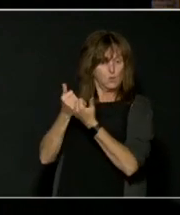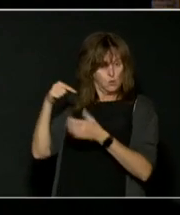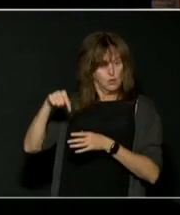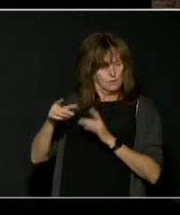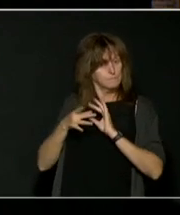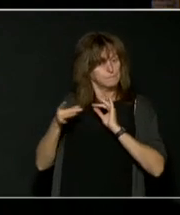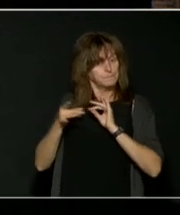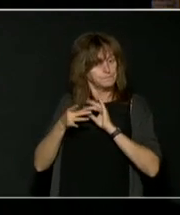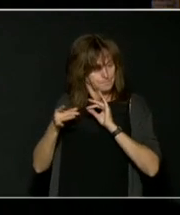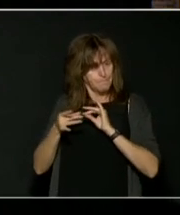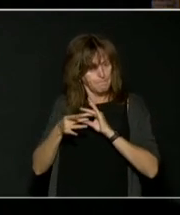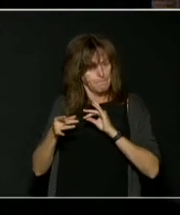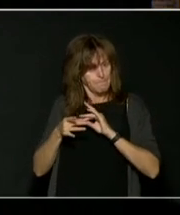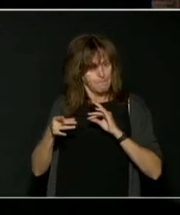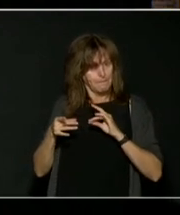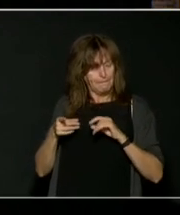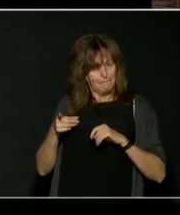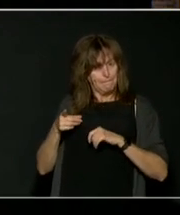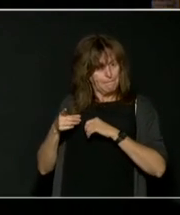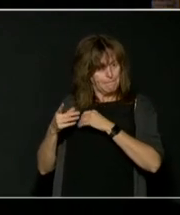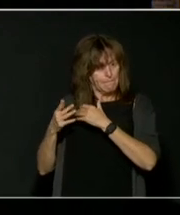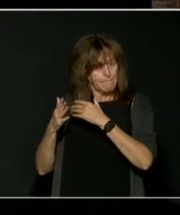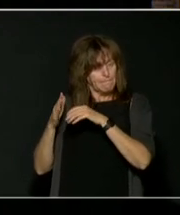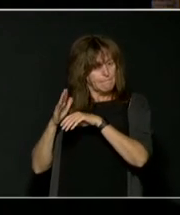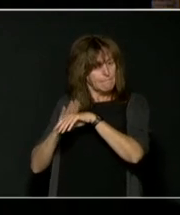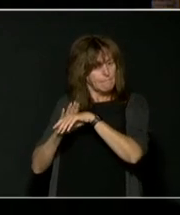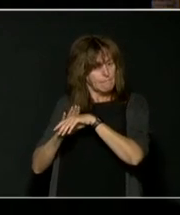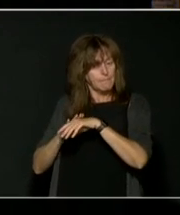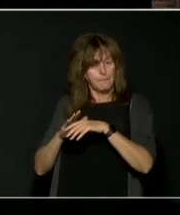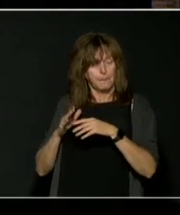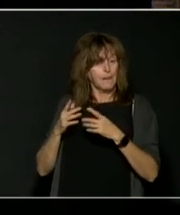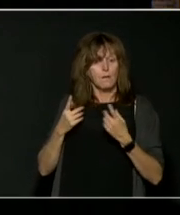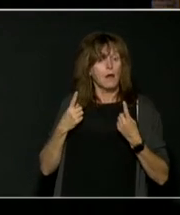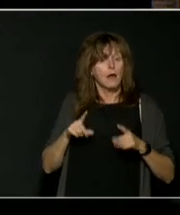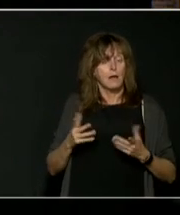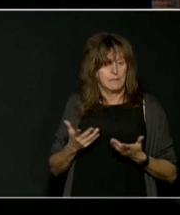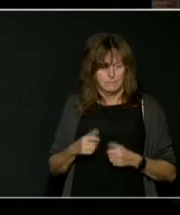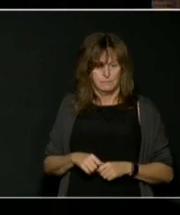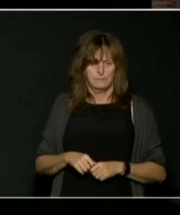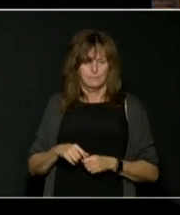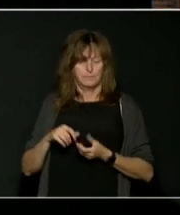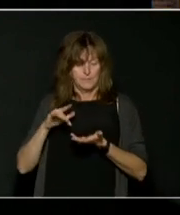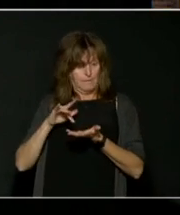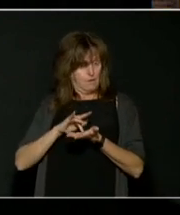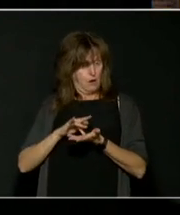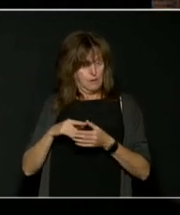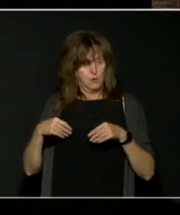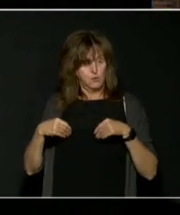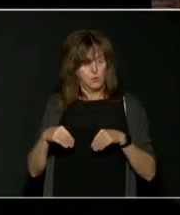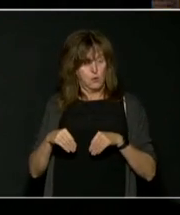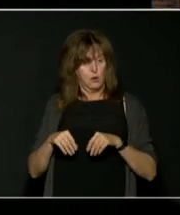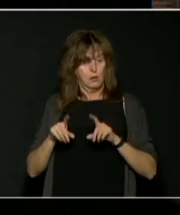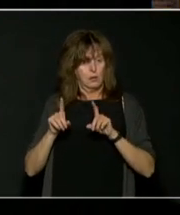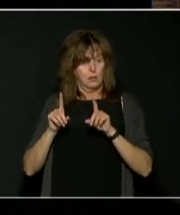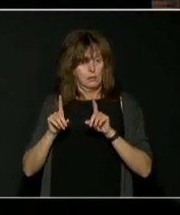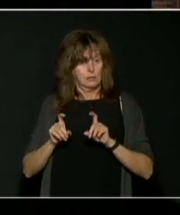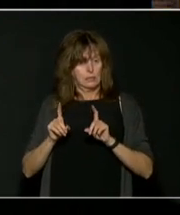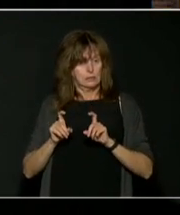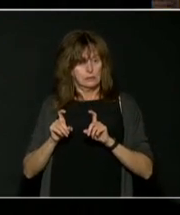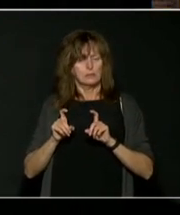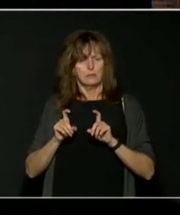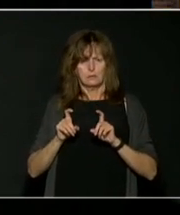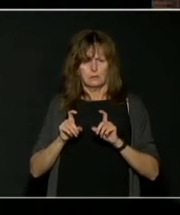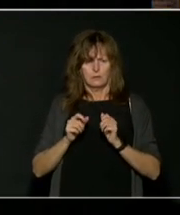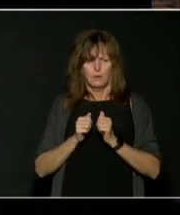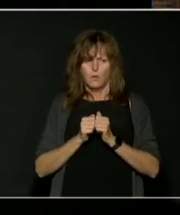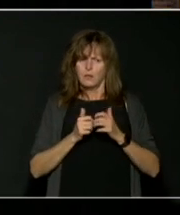got from the province. And they said that it's going to go to a central collector and that additional capacity is being created for these